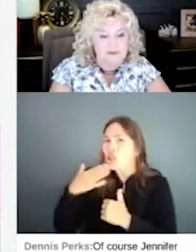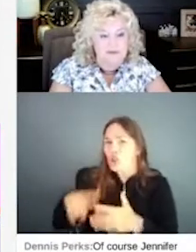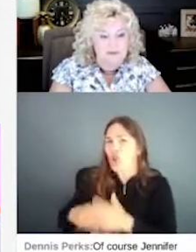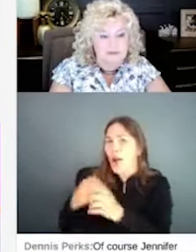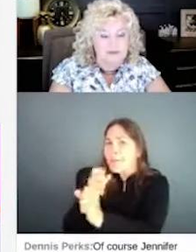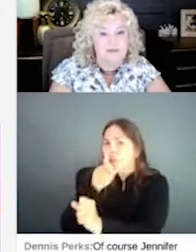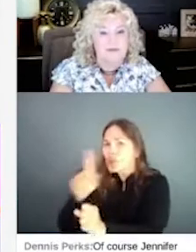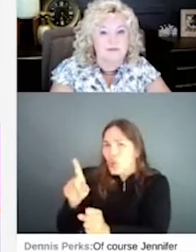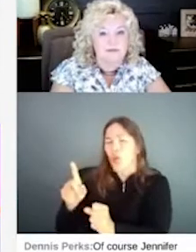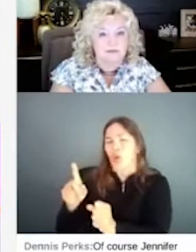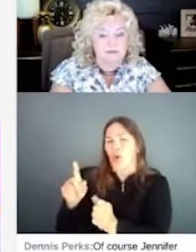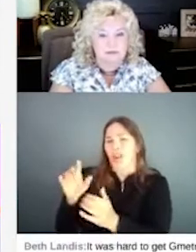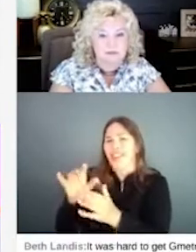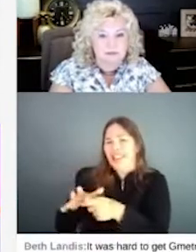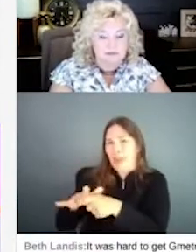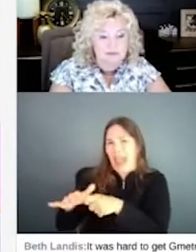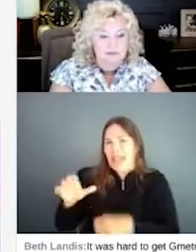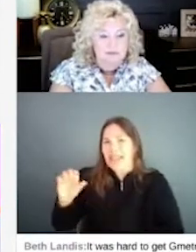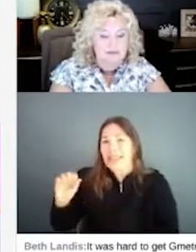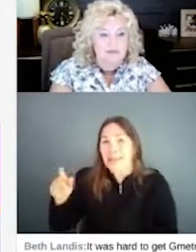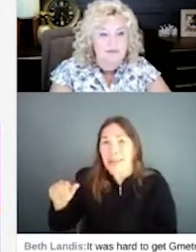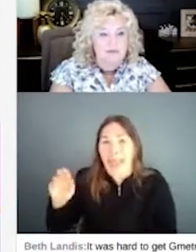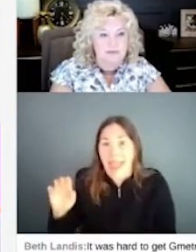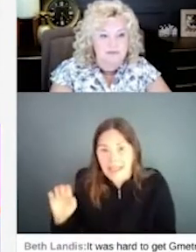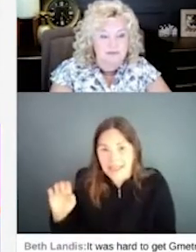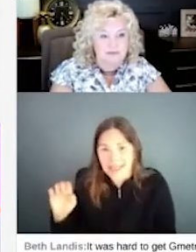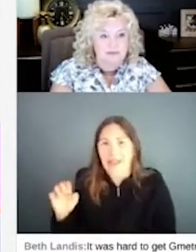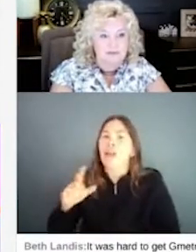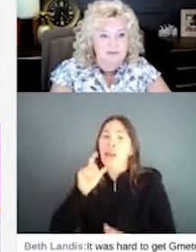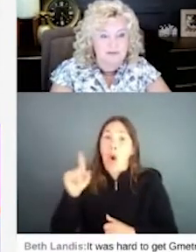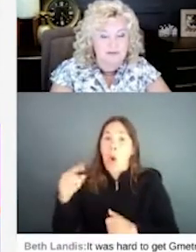sure that there's enough space for not only the